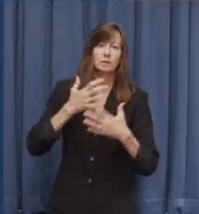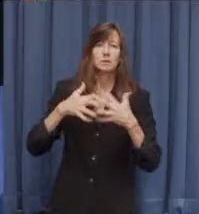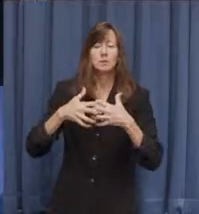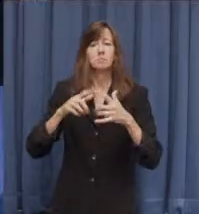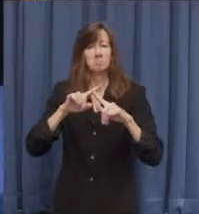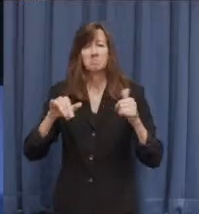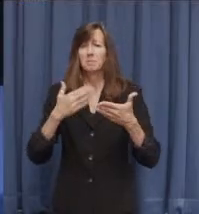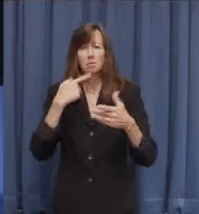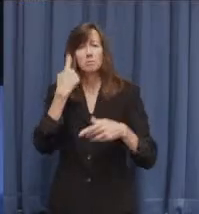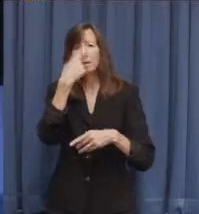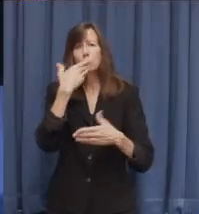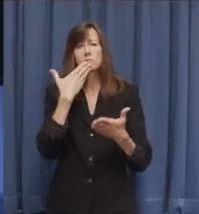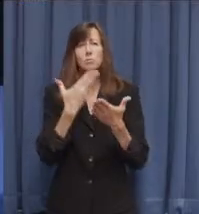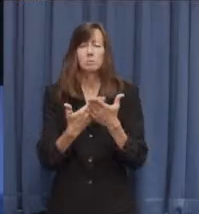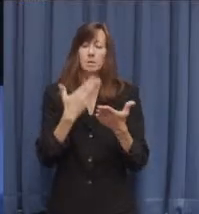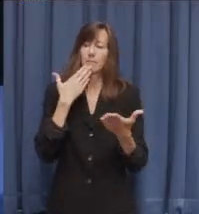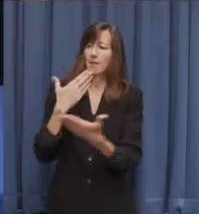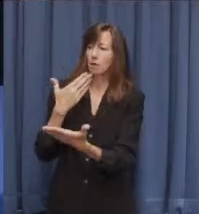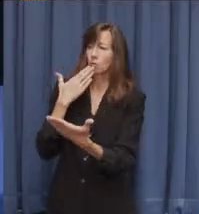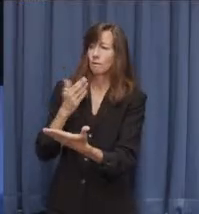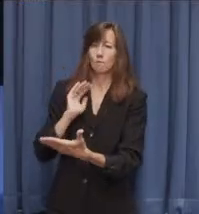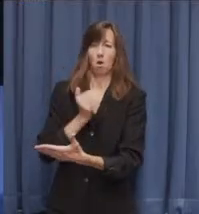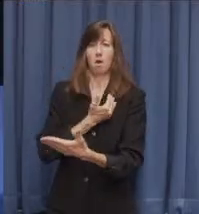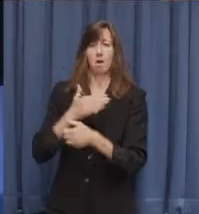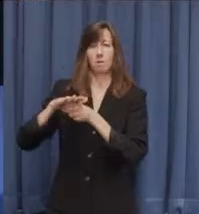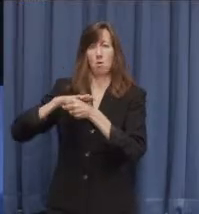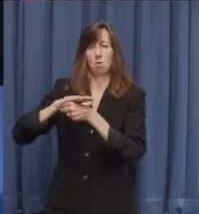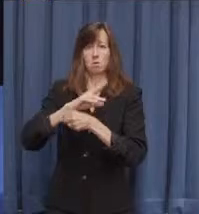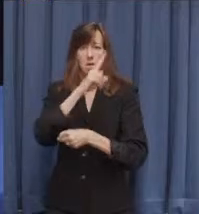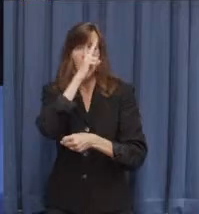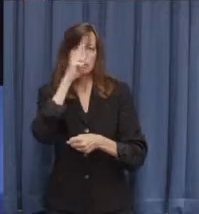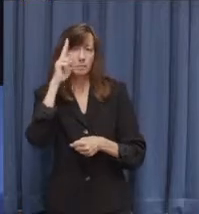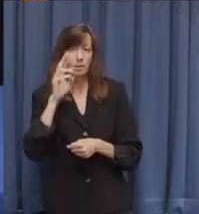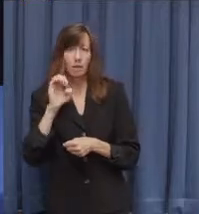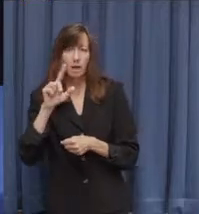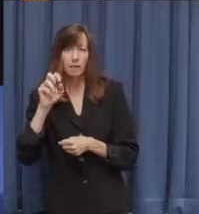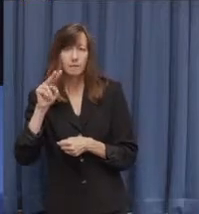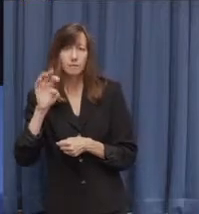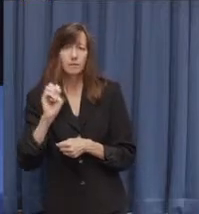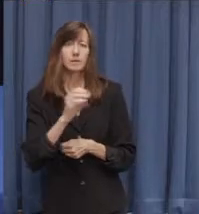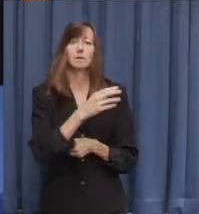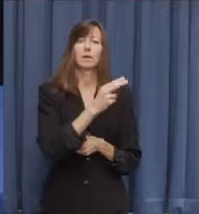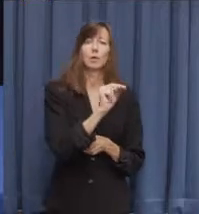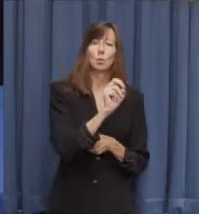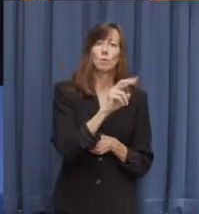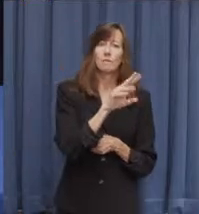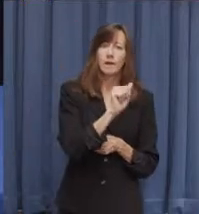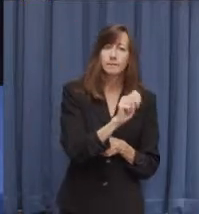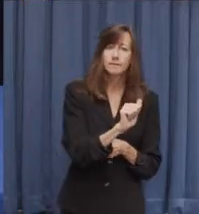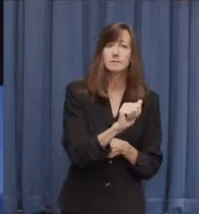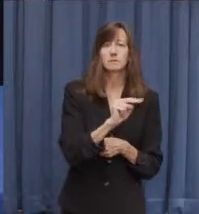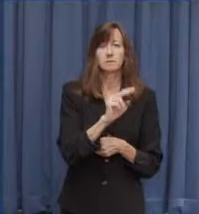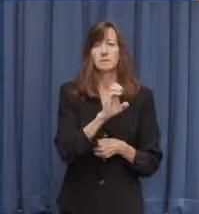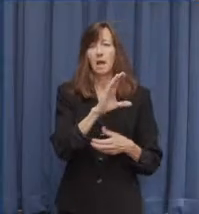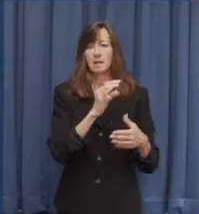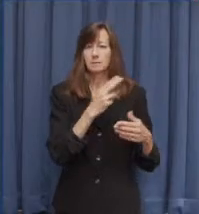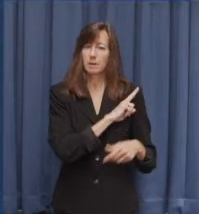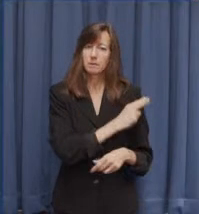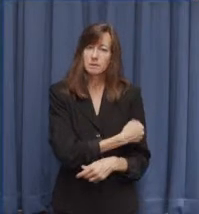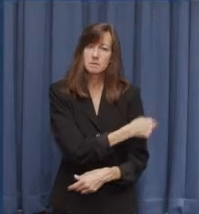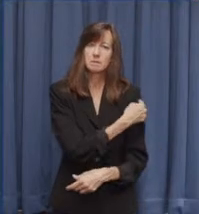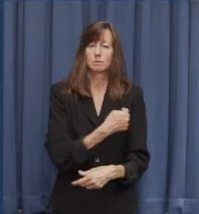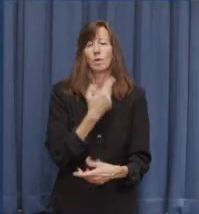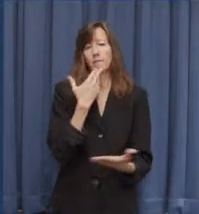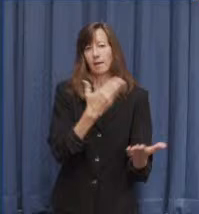well as Ellenville Regional Hospital. So shifting to the rapid response plan that I talked about and what